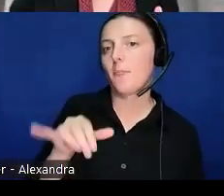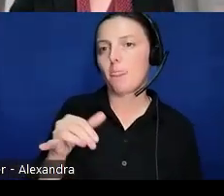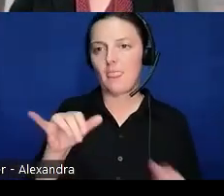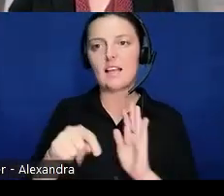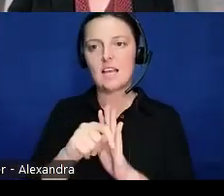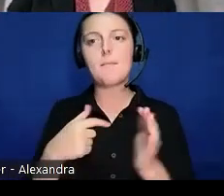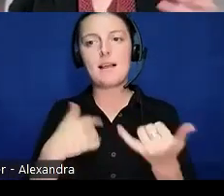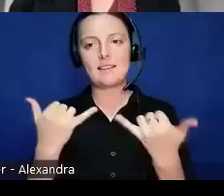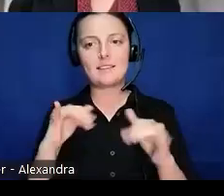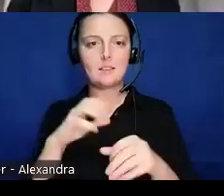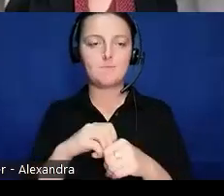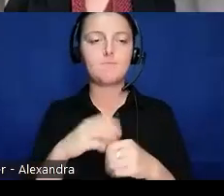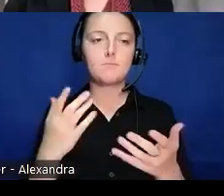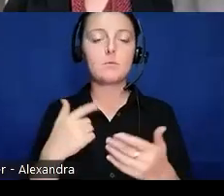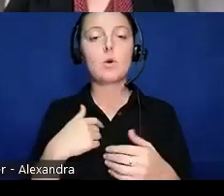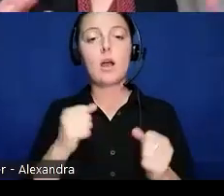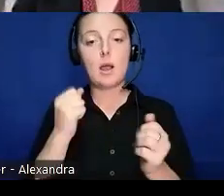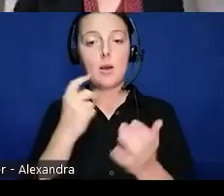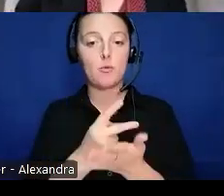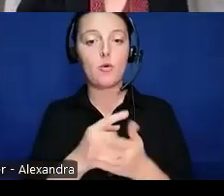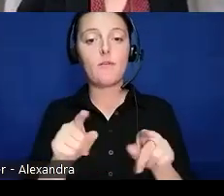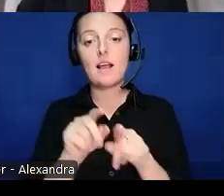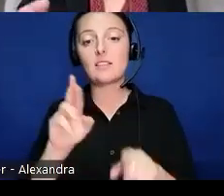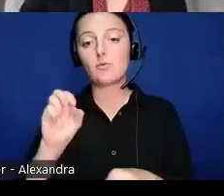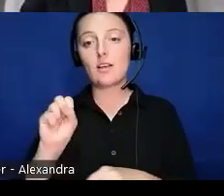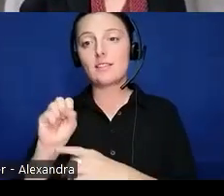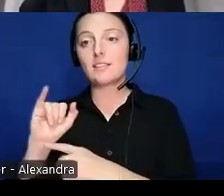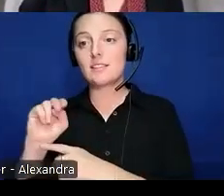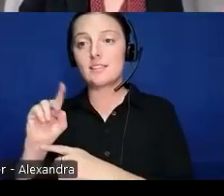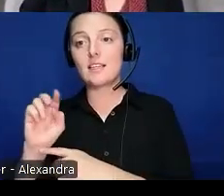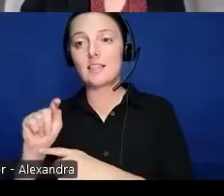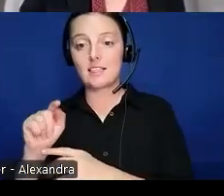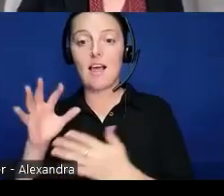elective, and then was able to do it as a public psychiatry fellow